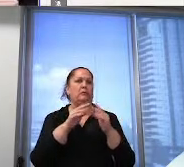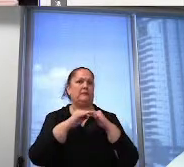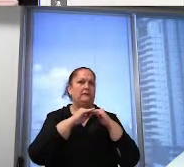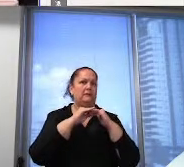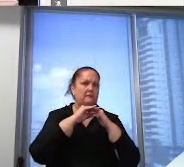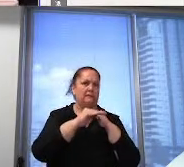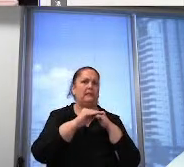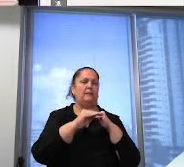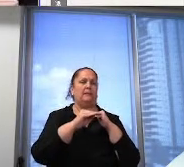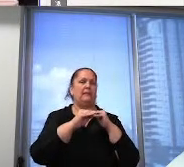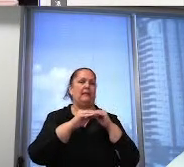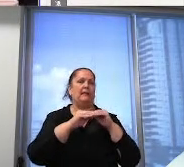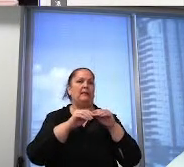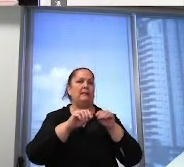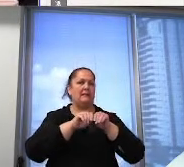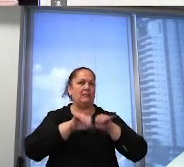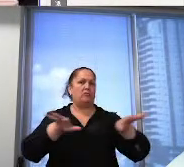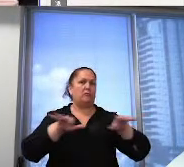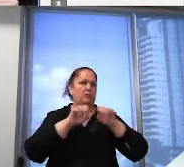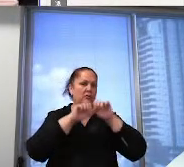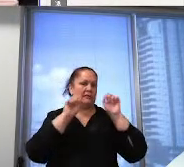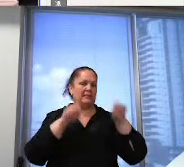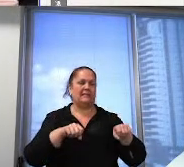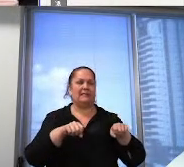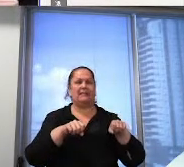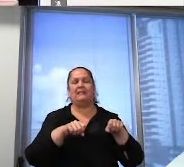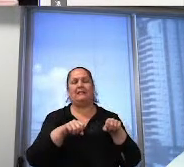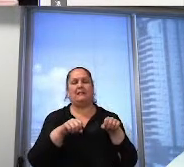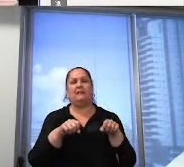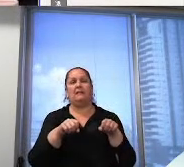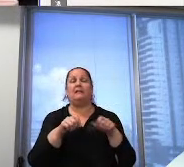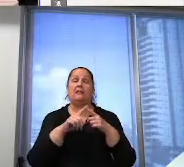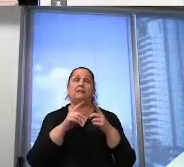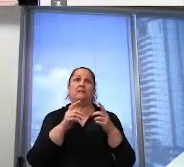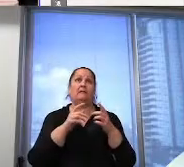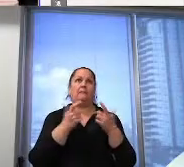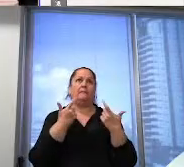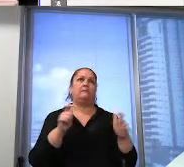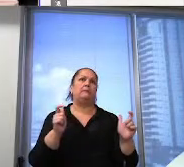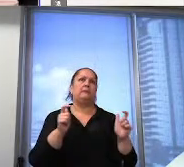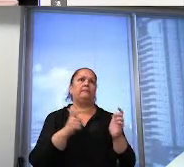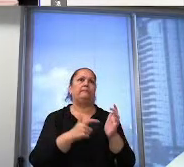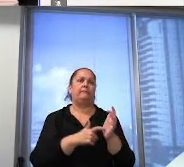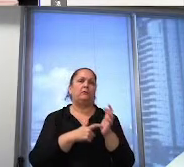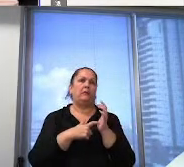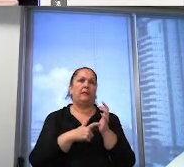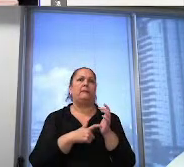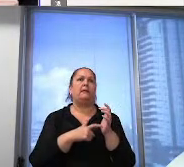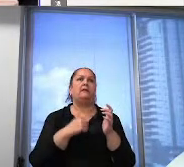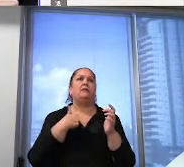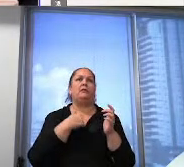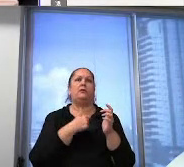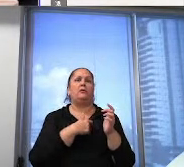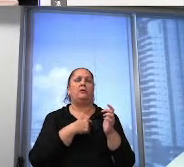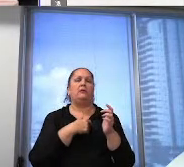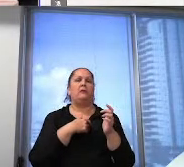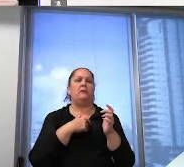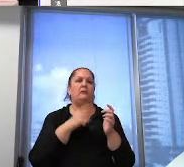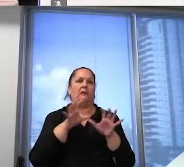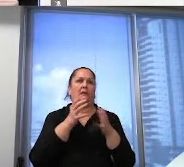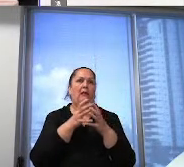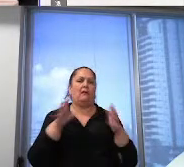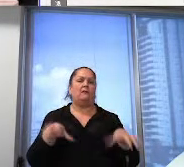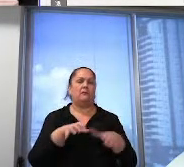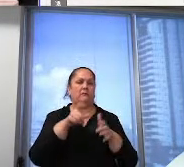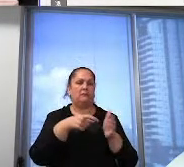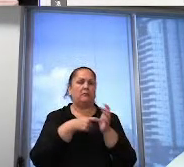in stabilizing the distribution system, which is a very tall order. And what we were able to do is